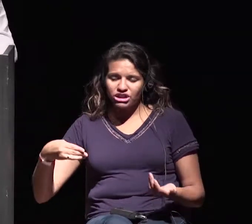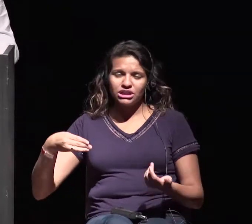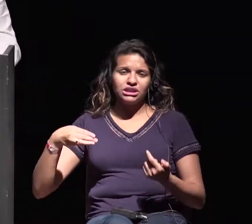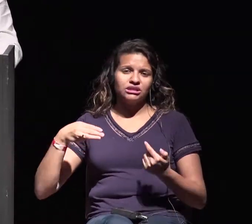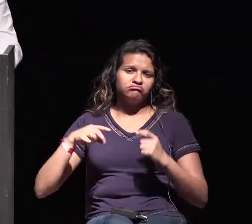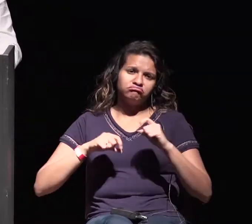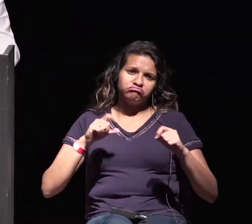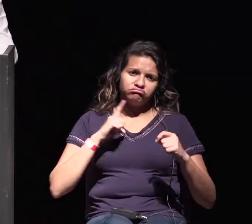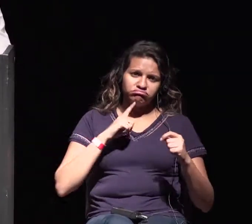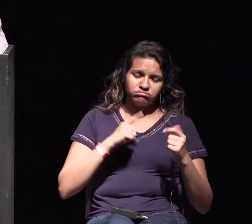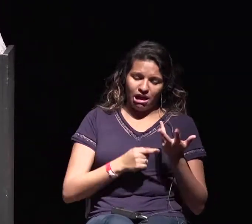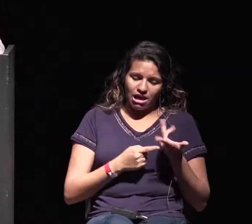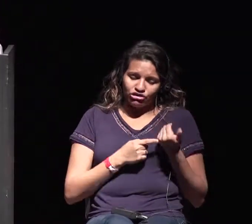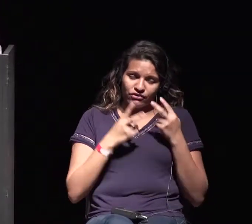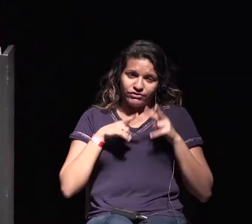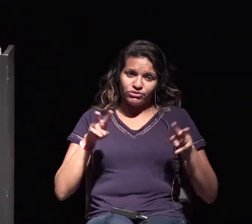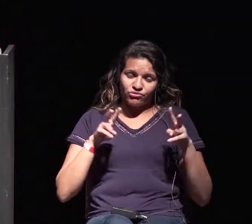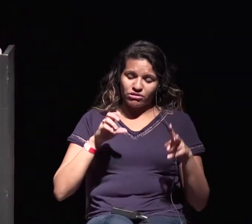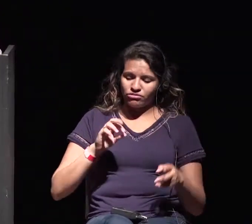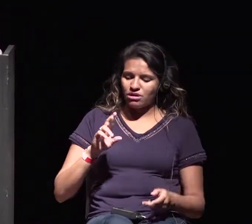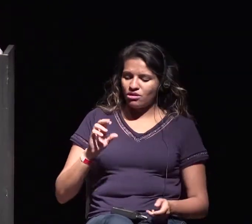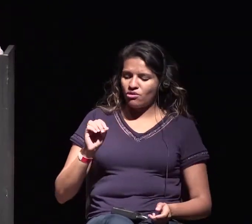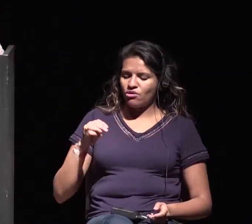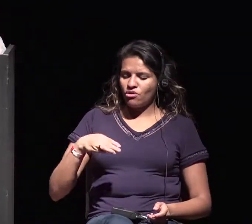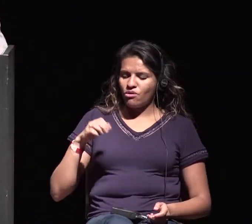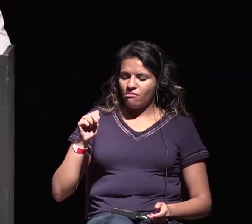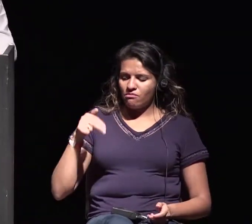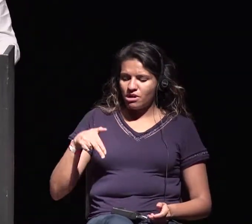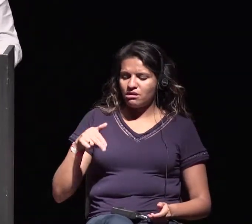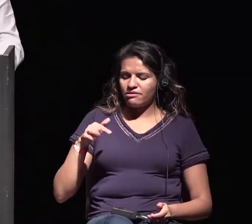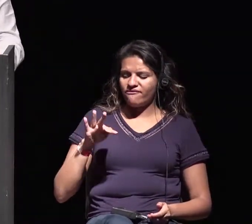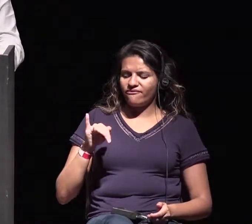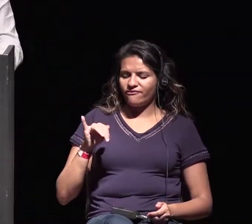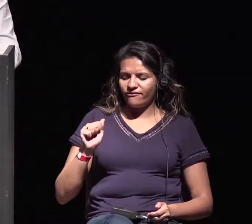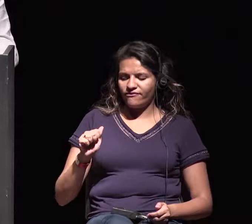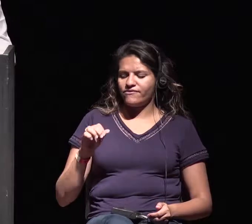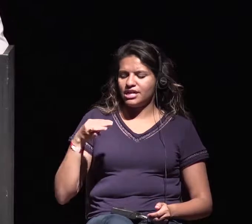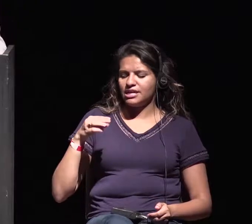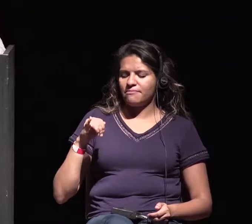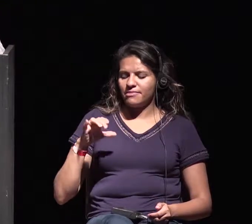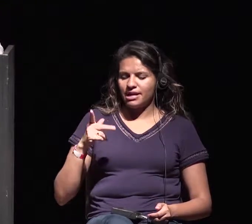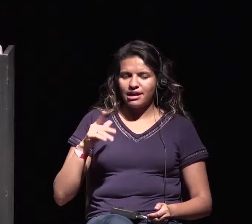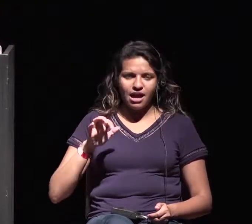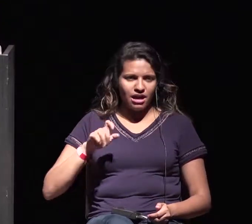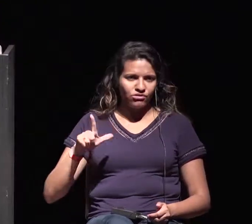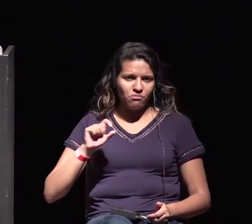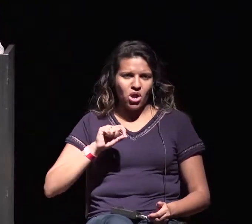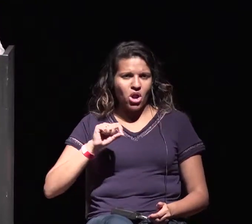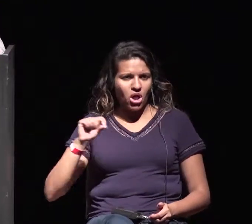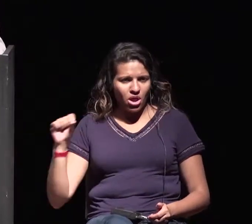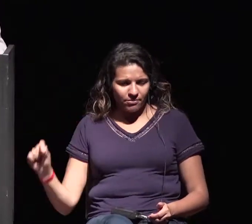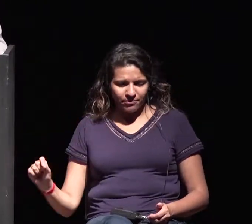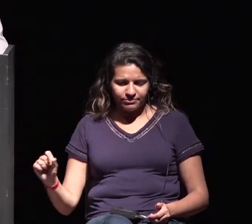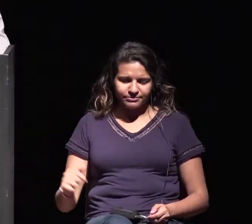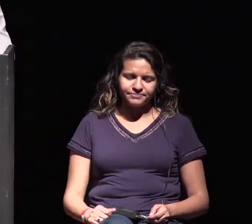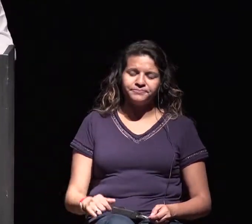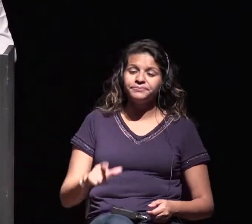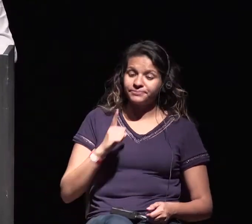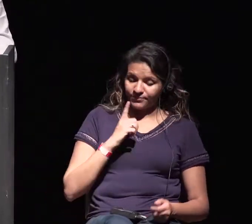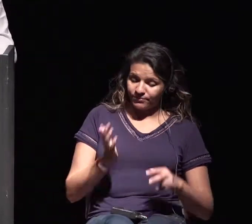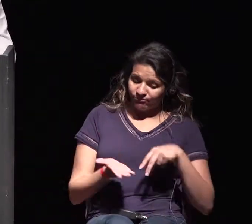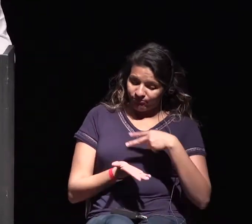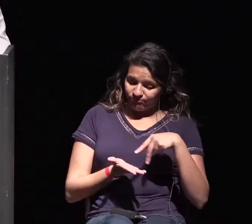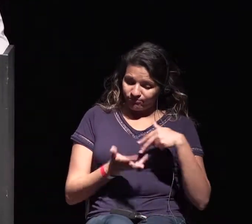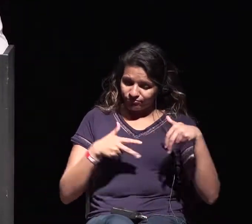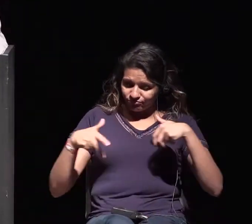Portnoy. To choreograph is an invitation to work with the ephemerality of movement. It asks